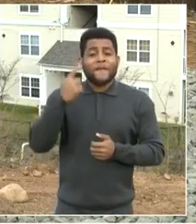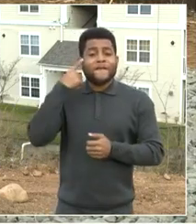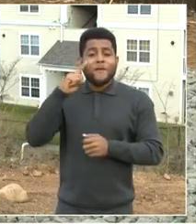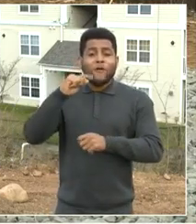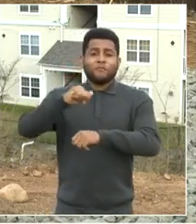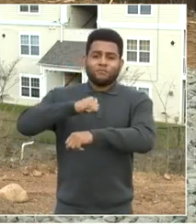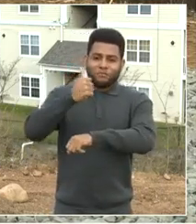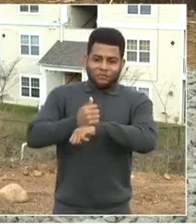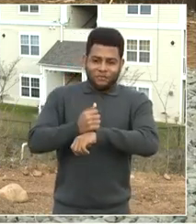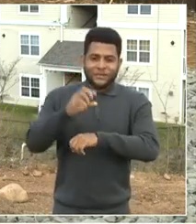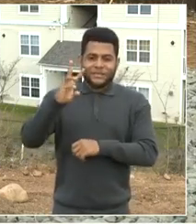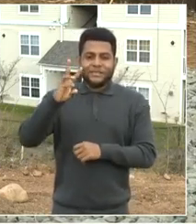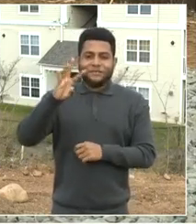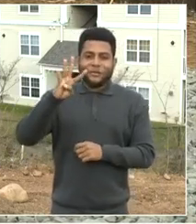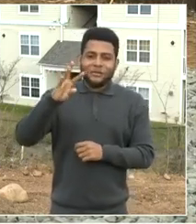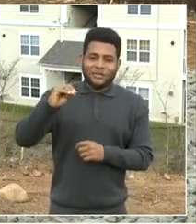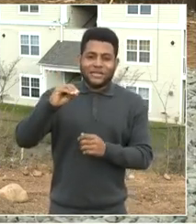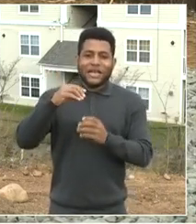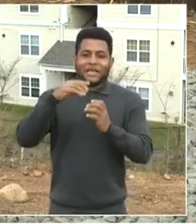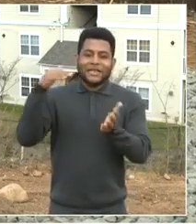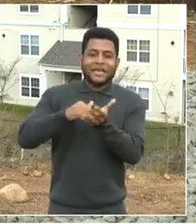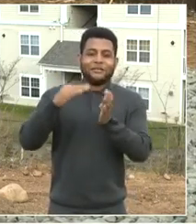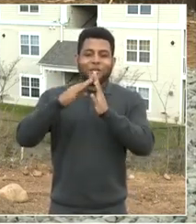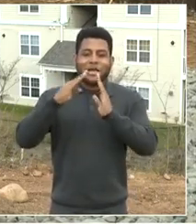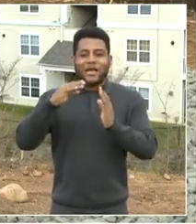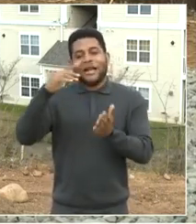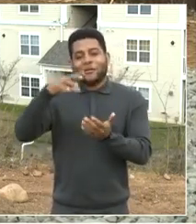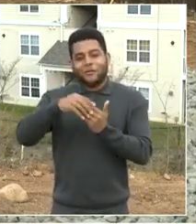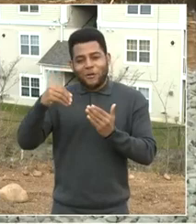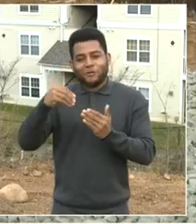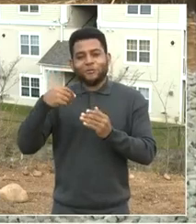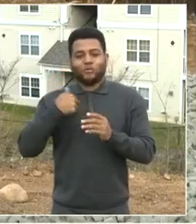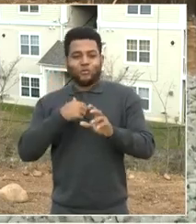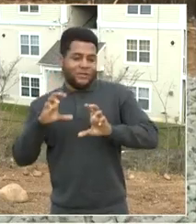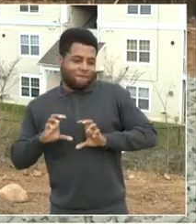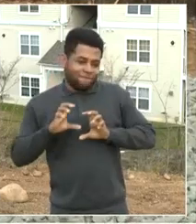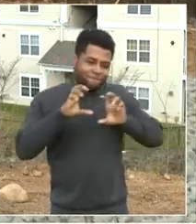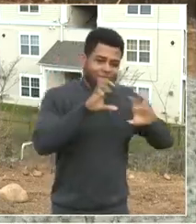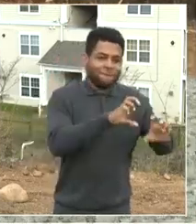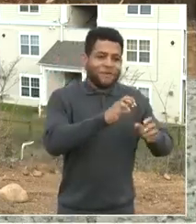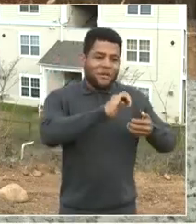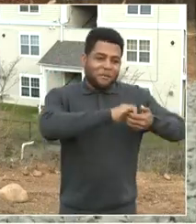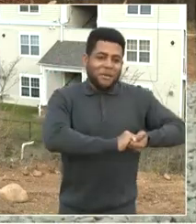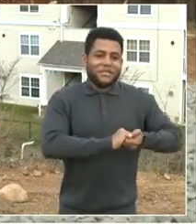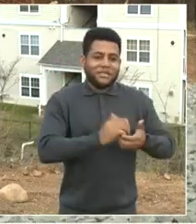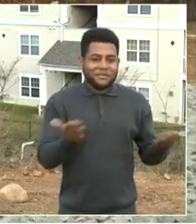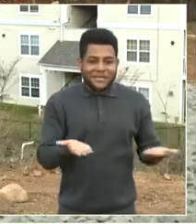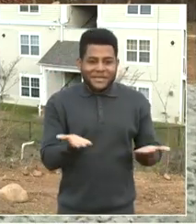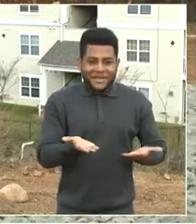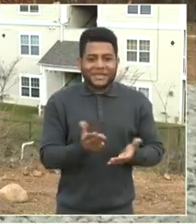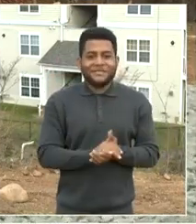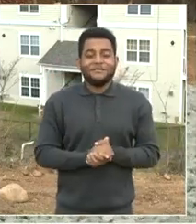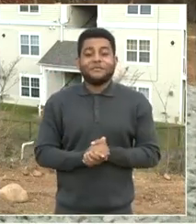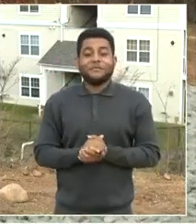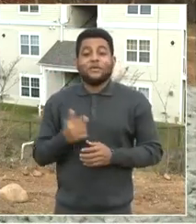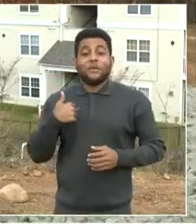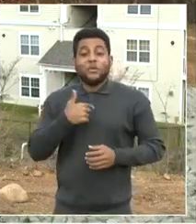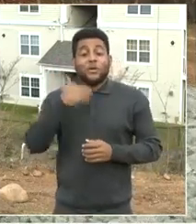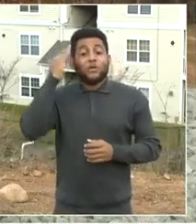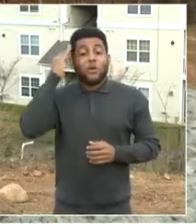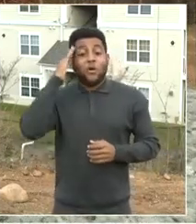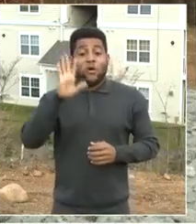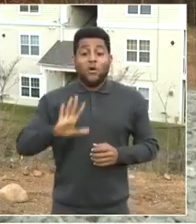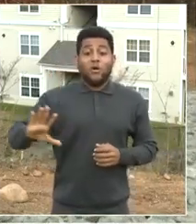$640,000. So that is a good partnership. We know that people in every part of the city want similar things: safe